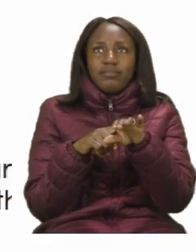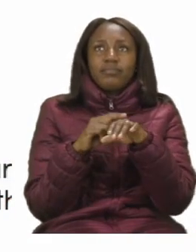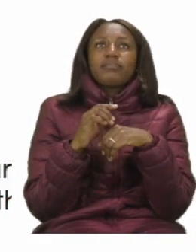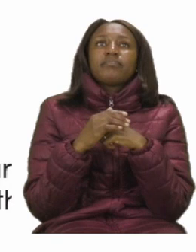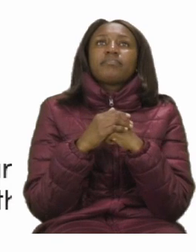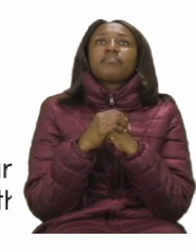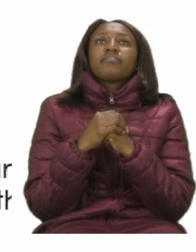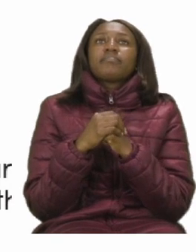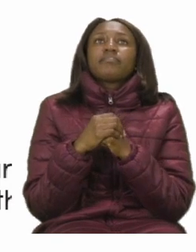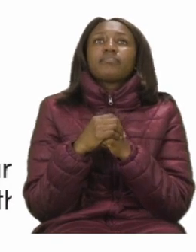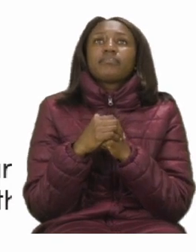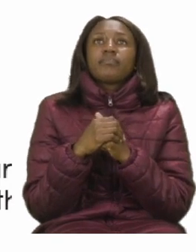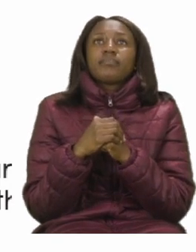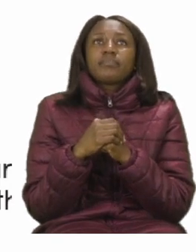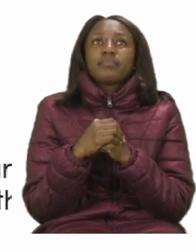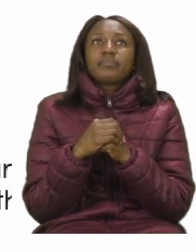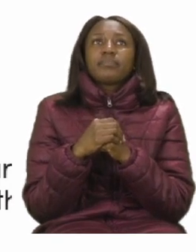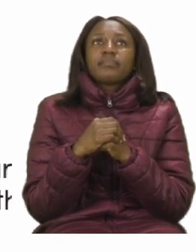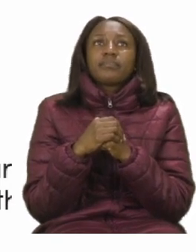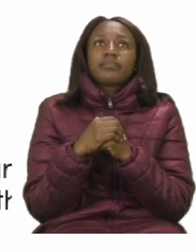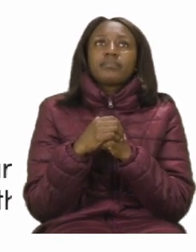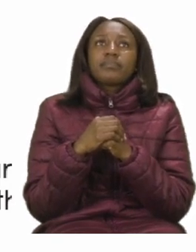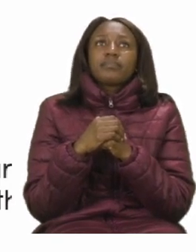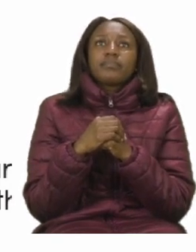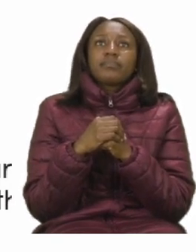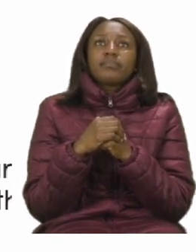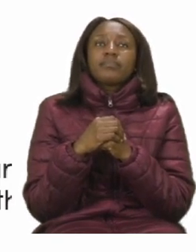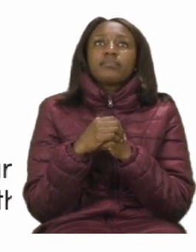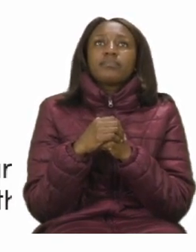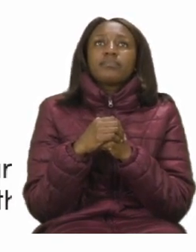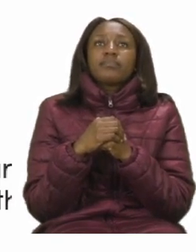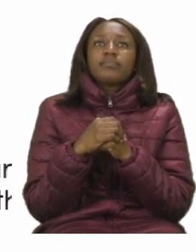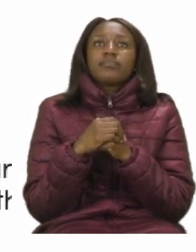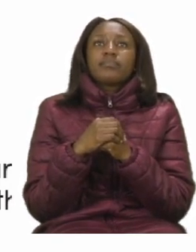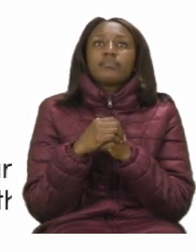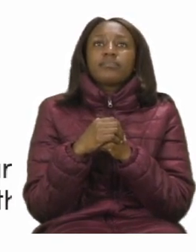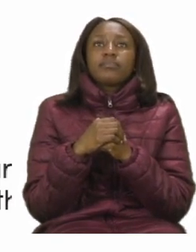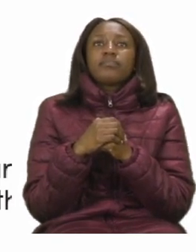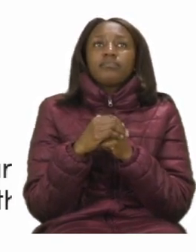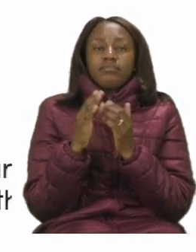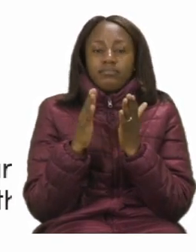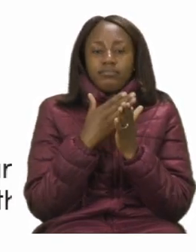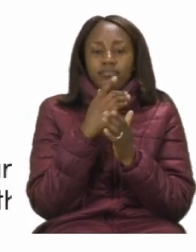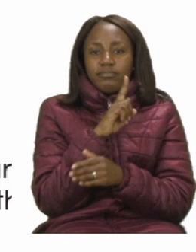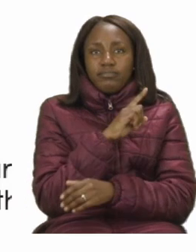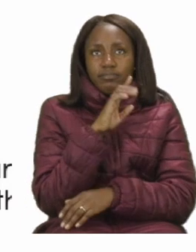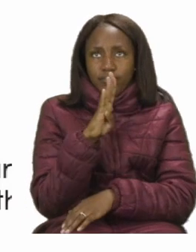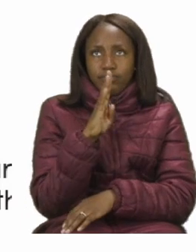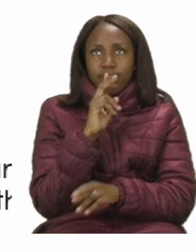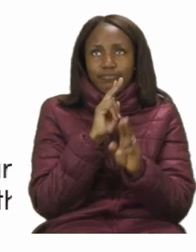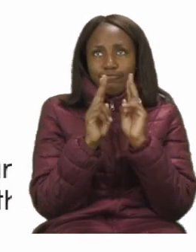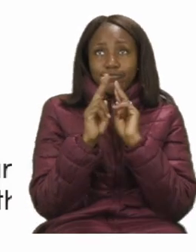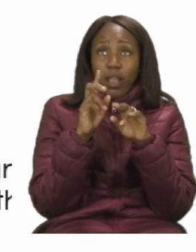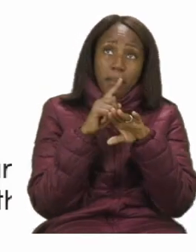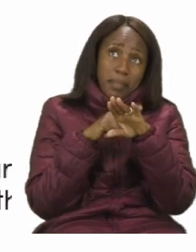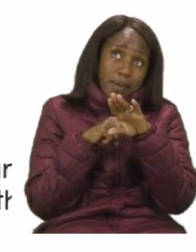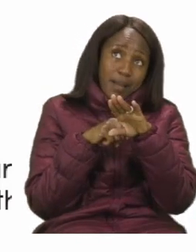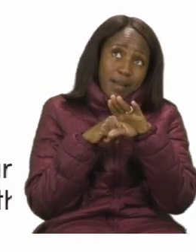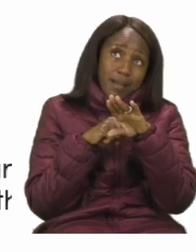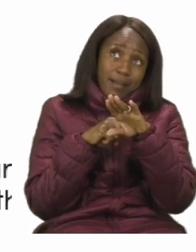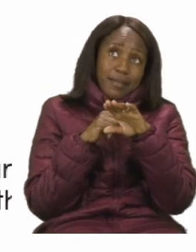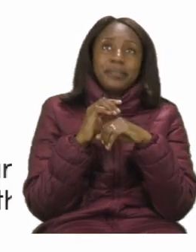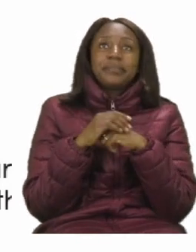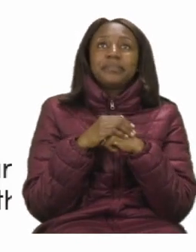booklets. Now on page 14 we are going to talk about time.